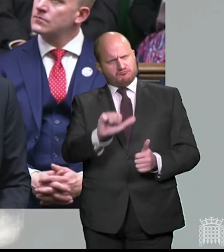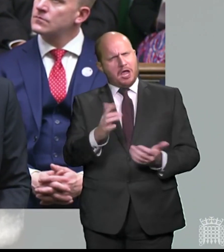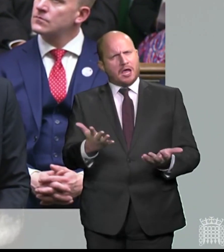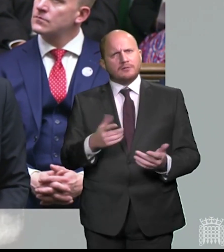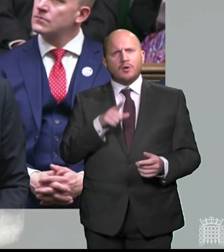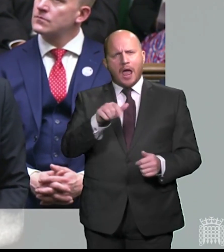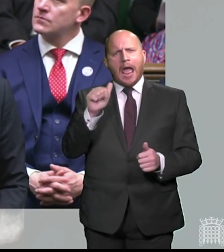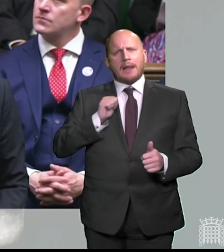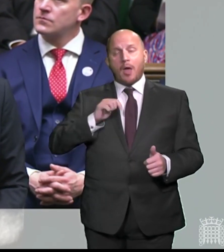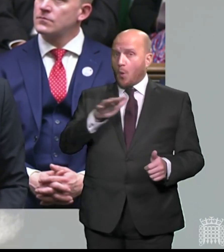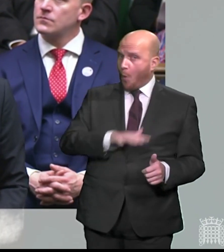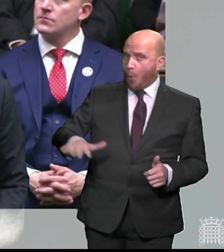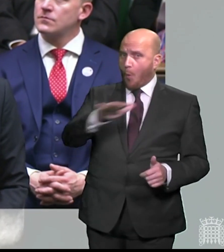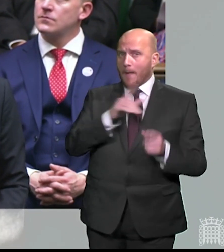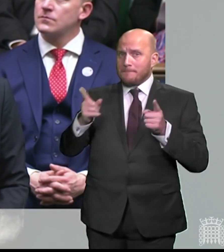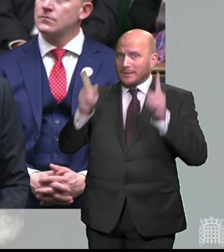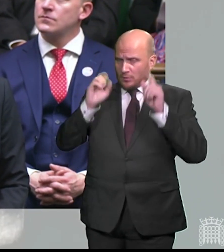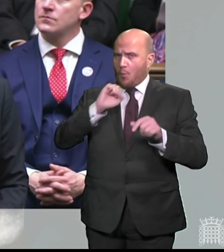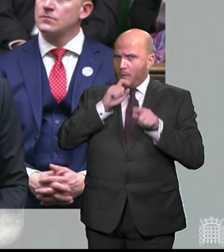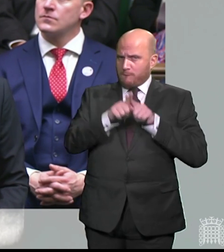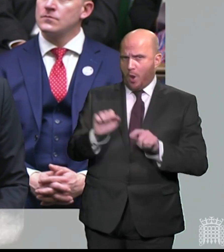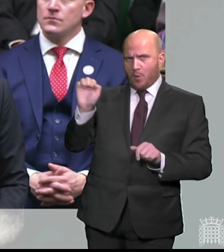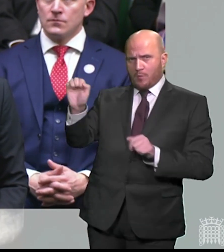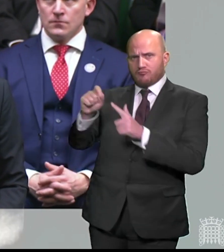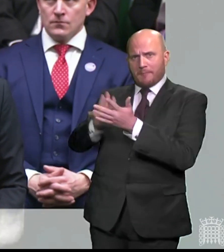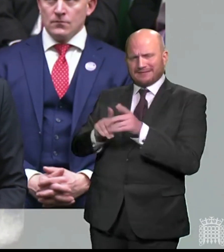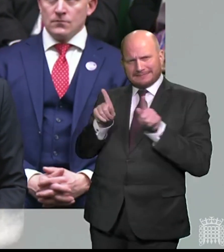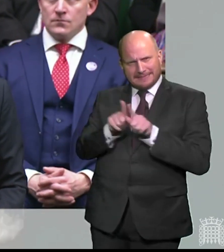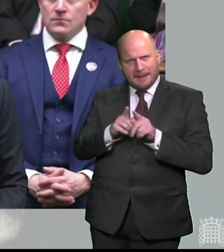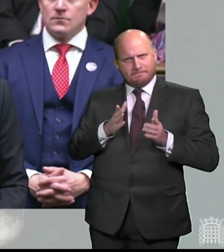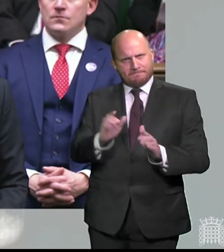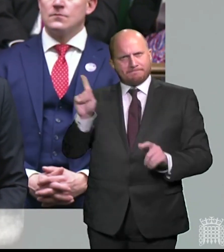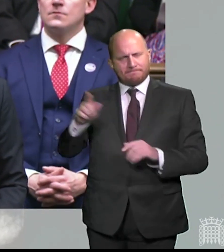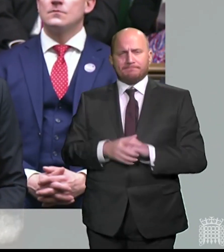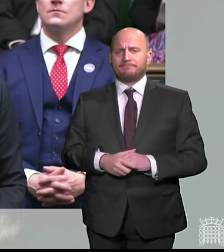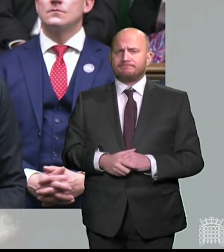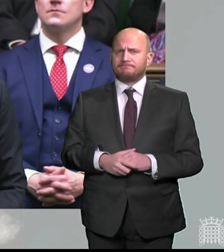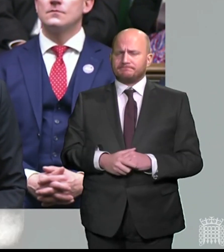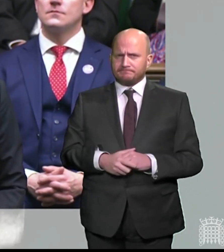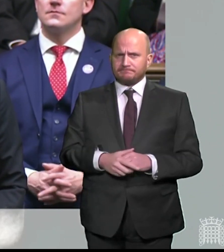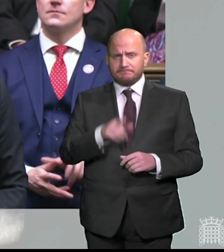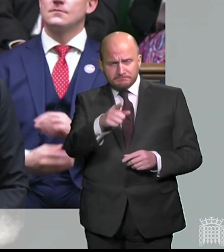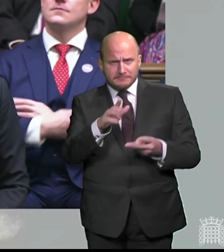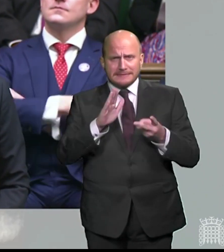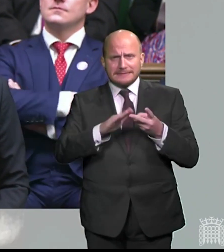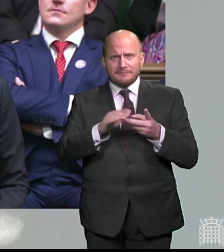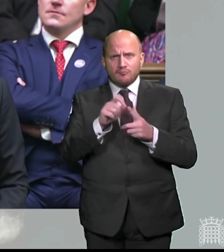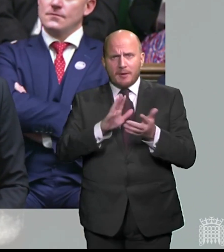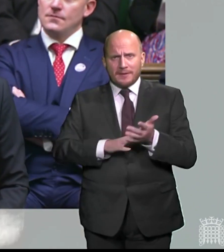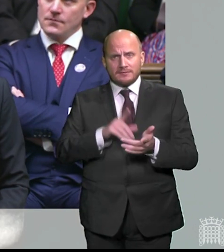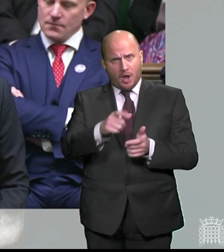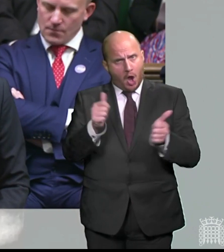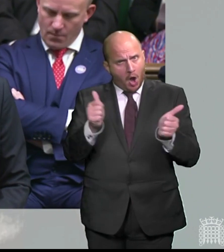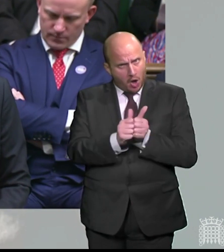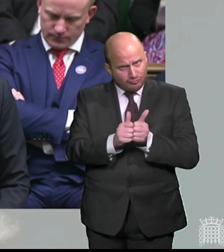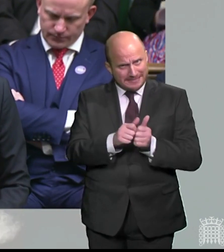to follow such principles. Therefore, does the Deputy Prime Minister also agree that in line with his